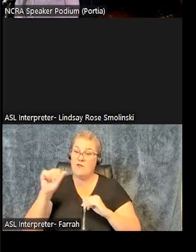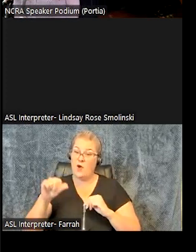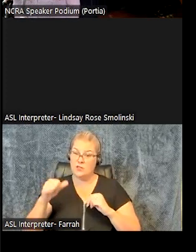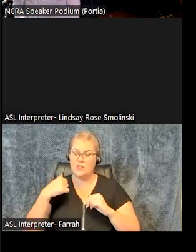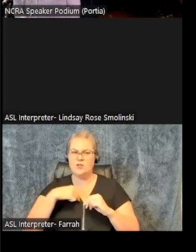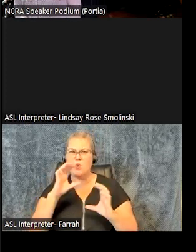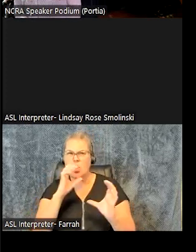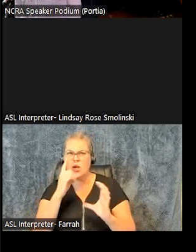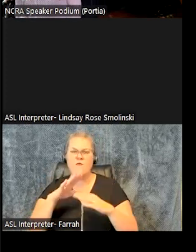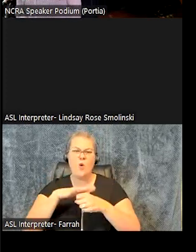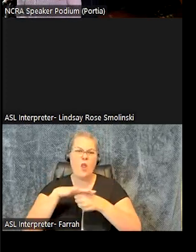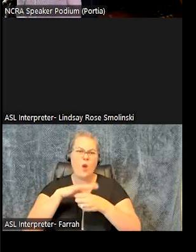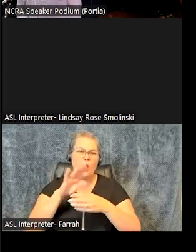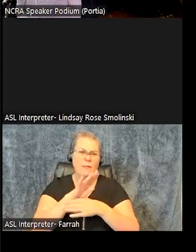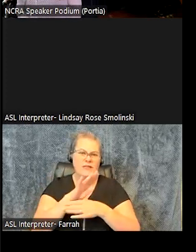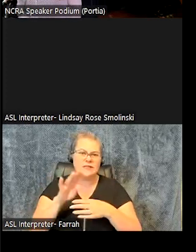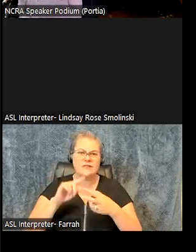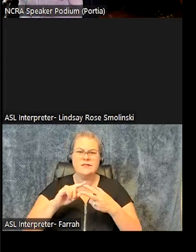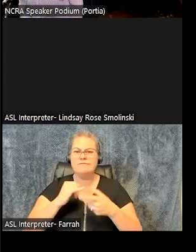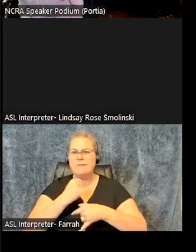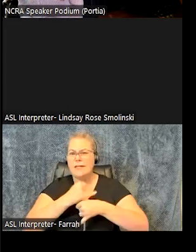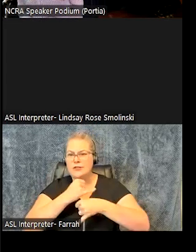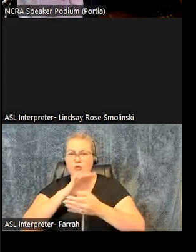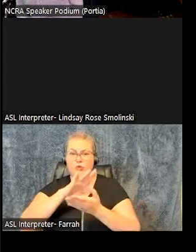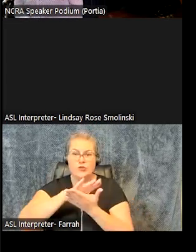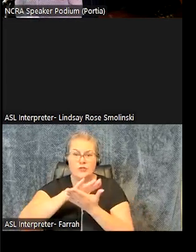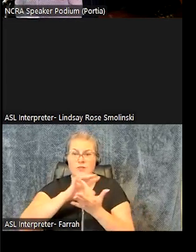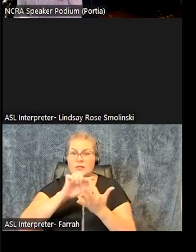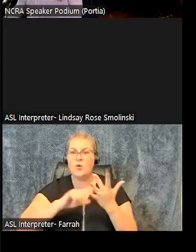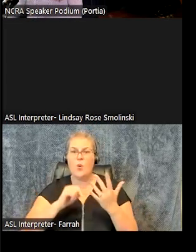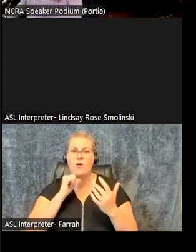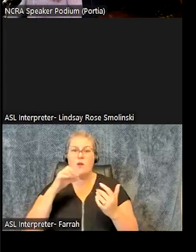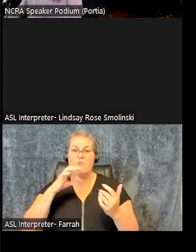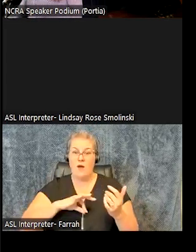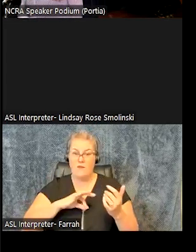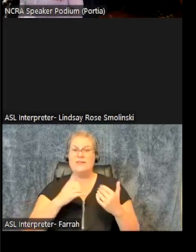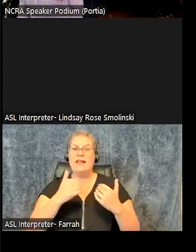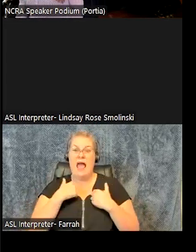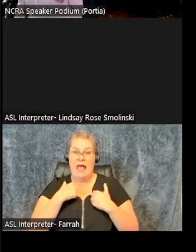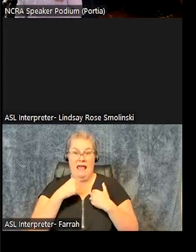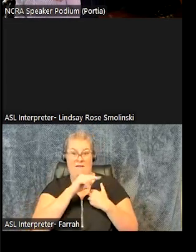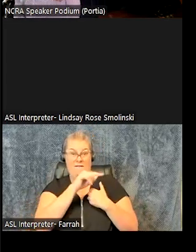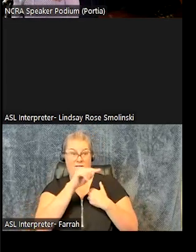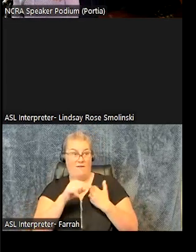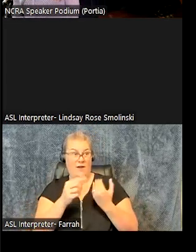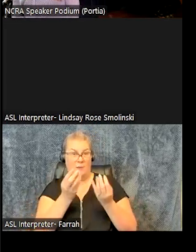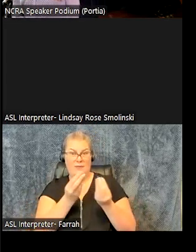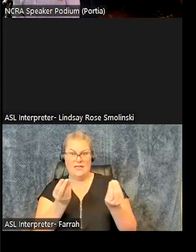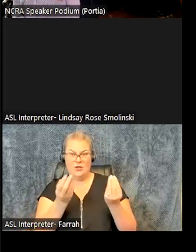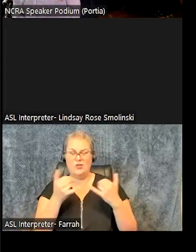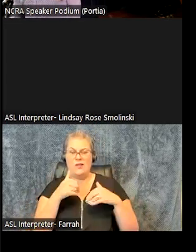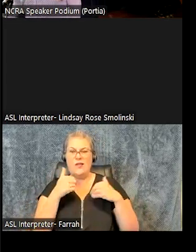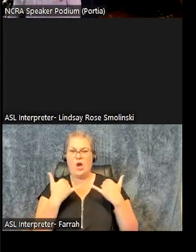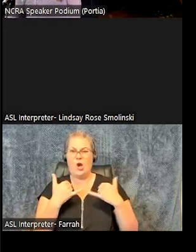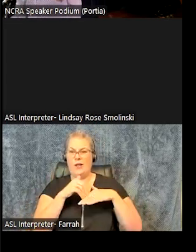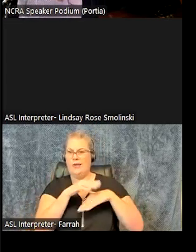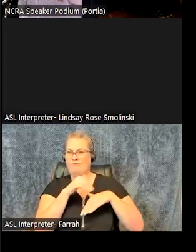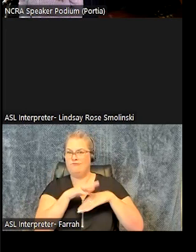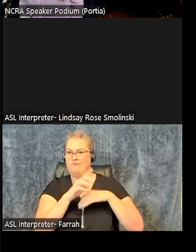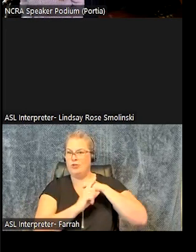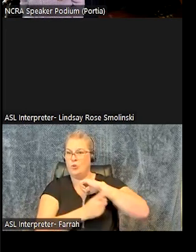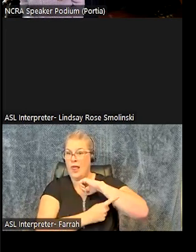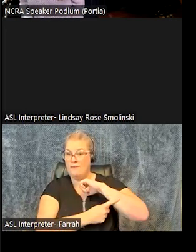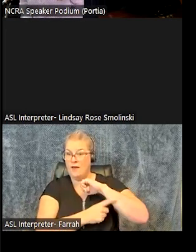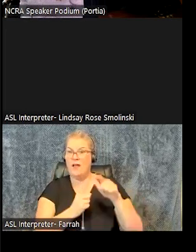local businesses, institutions, and nonprofits that have those materials that they're currently sending to the landfill. And we ask that